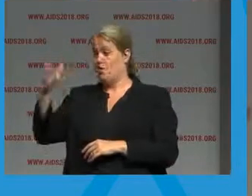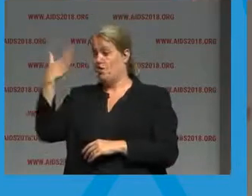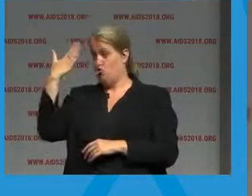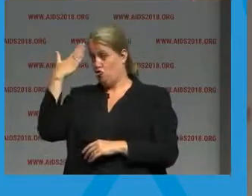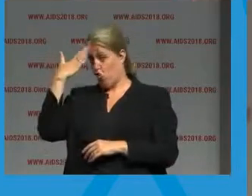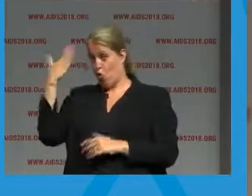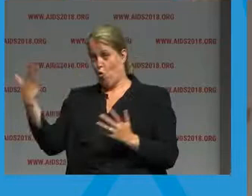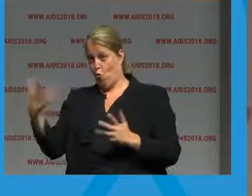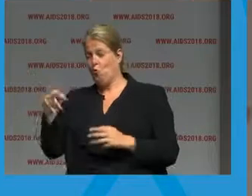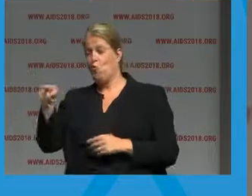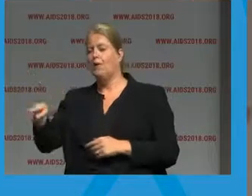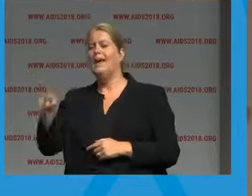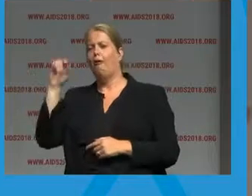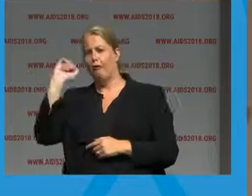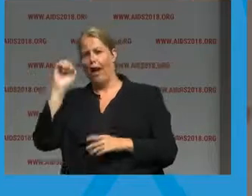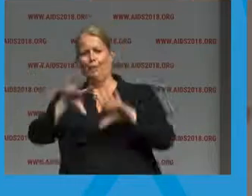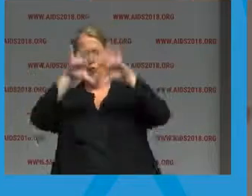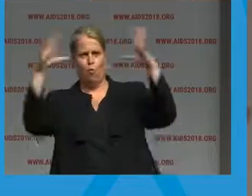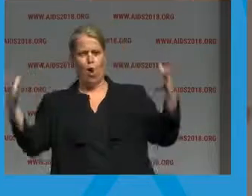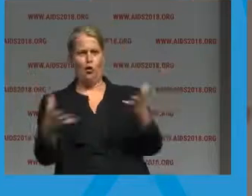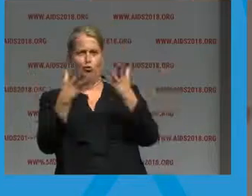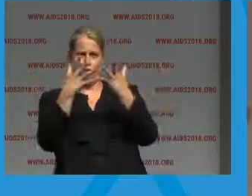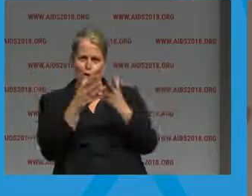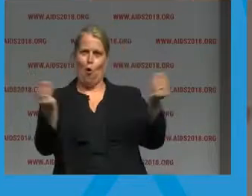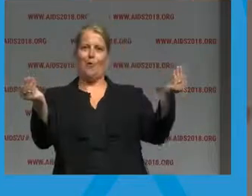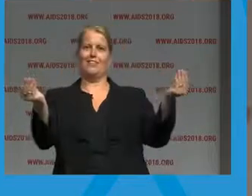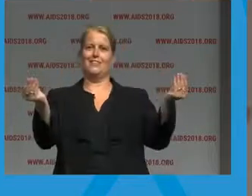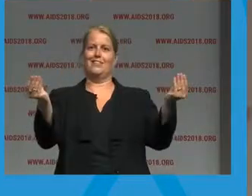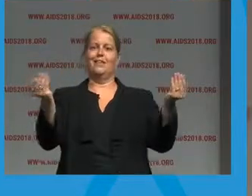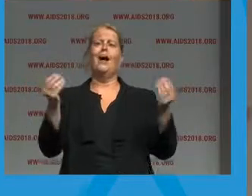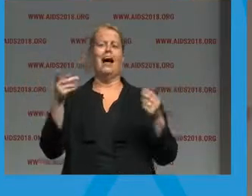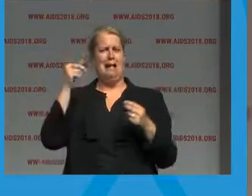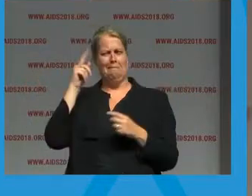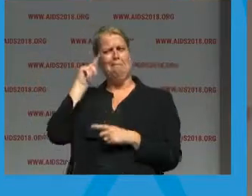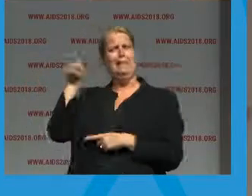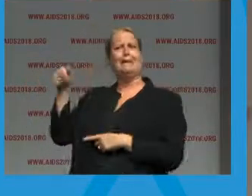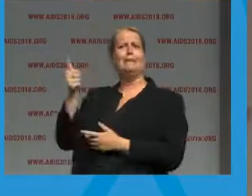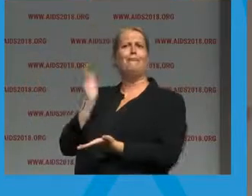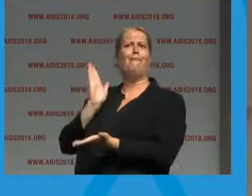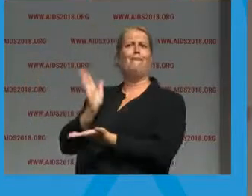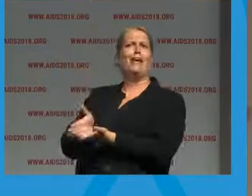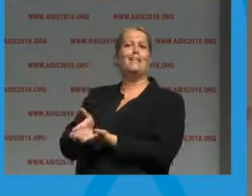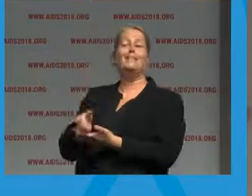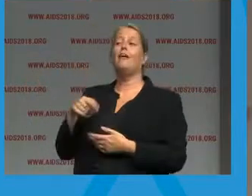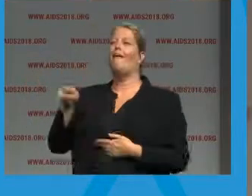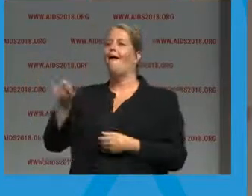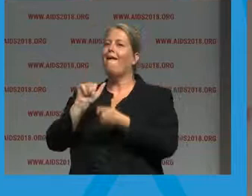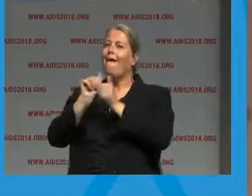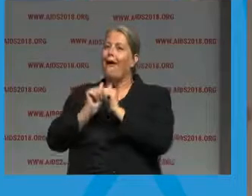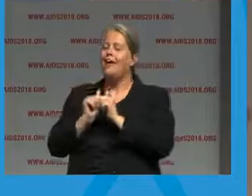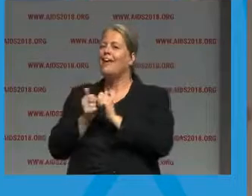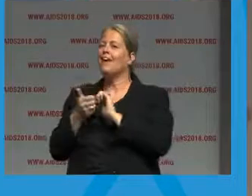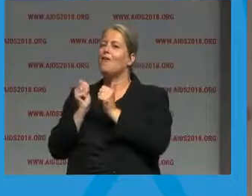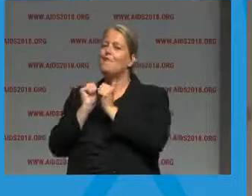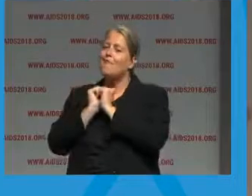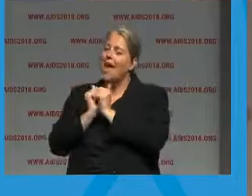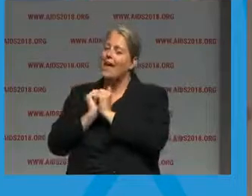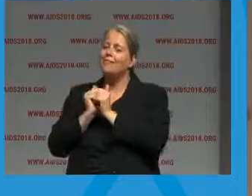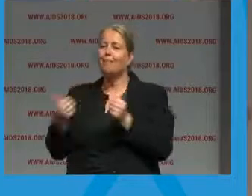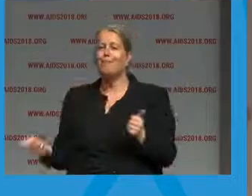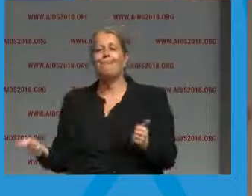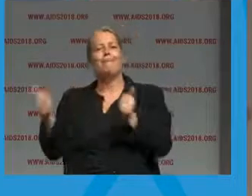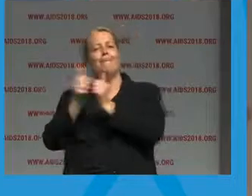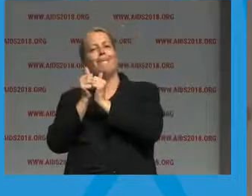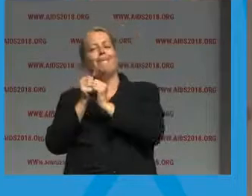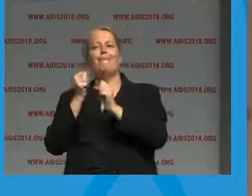the man who could cure the world. To me, that sounds about right. A colleague, a friend, and a compatriot in arms